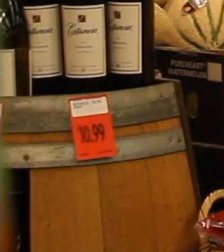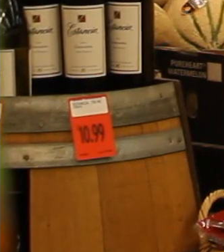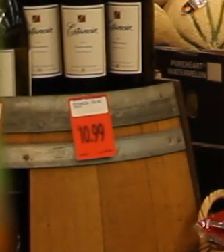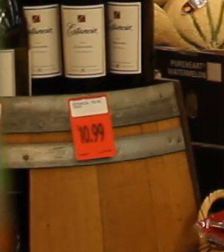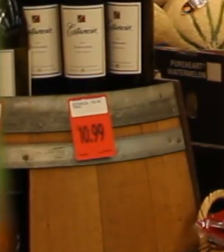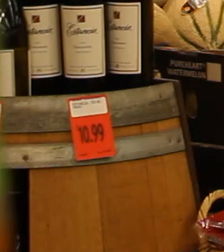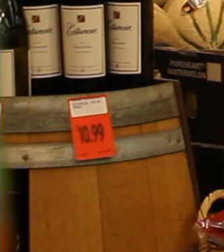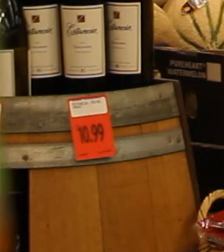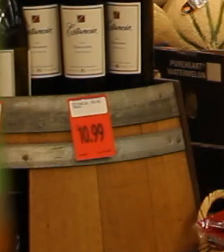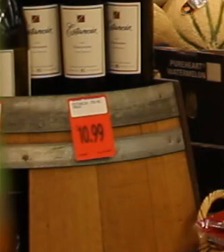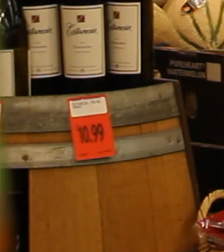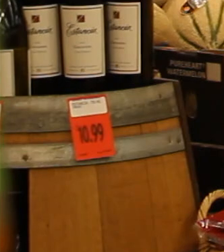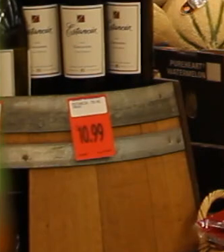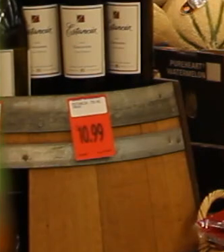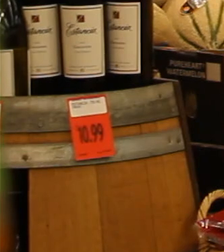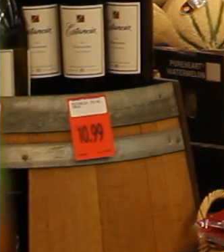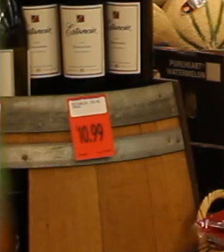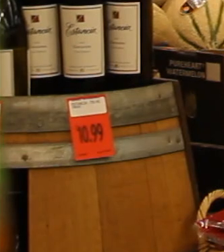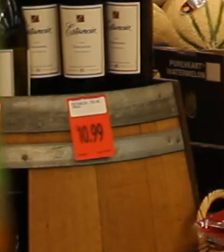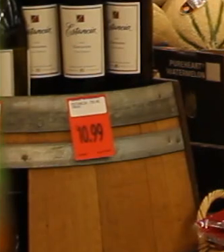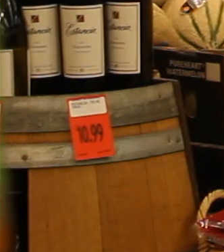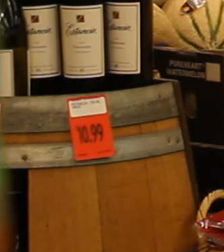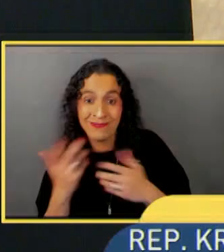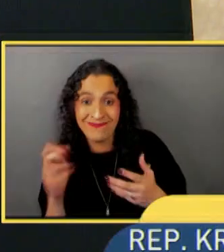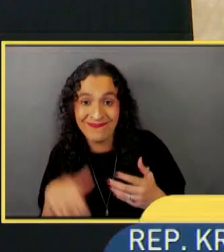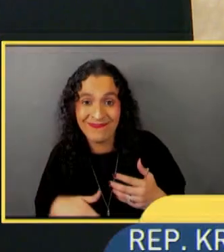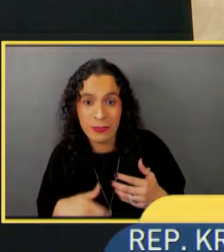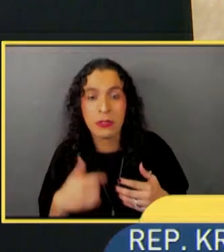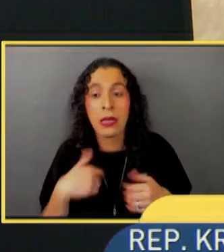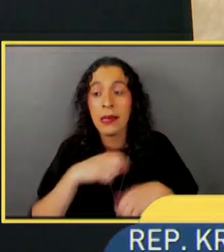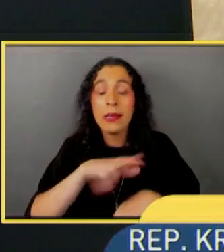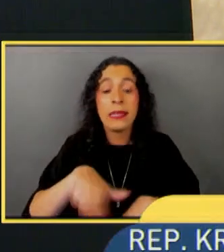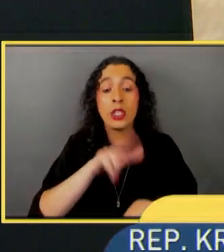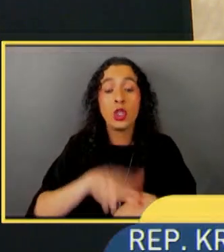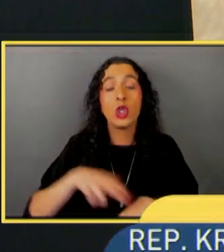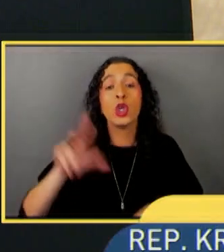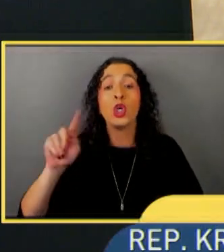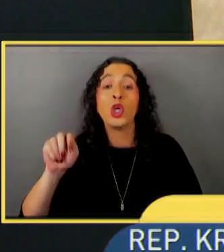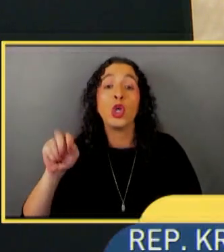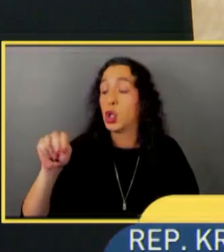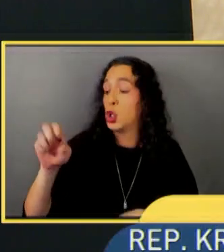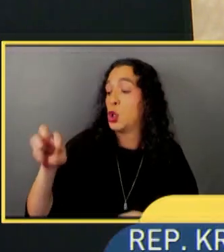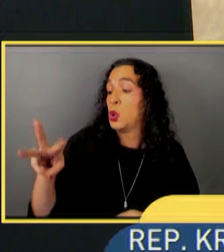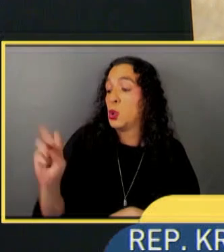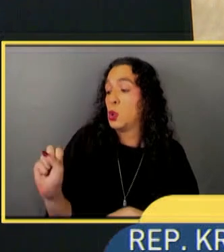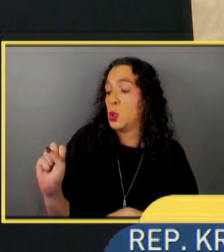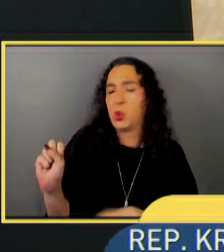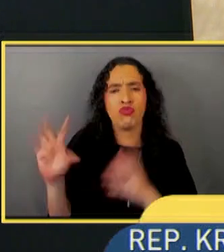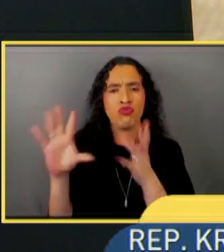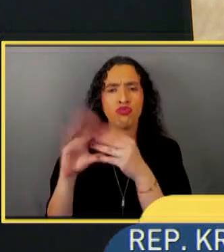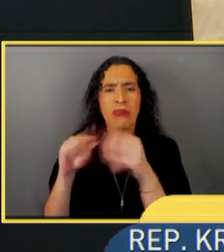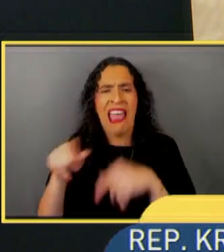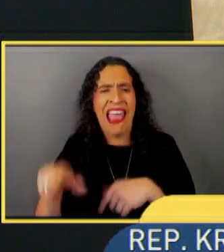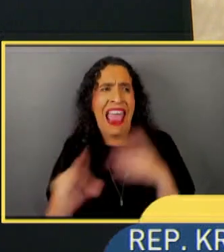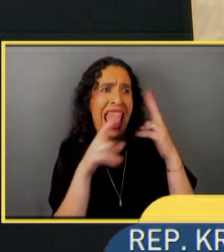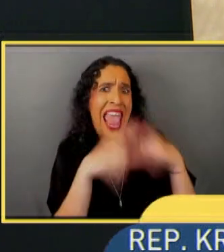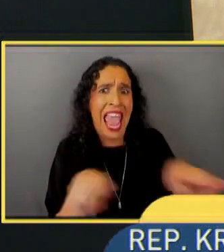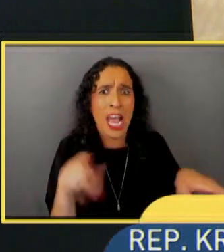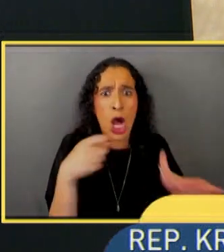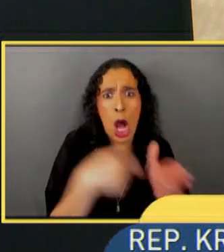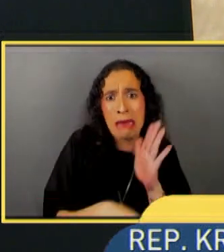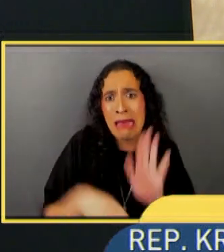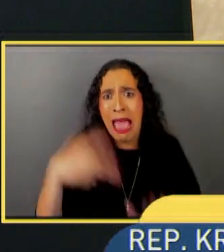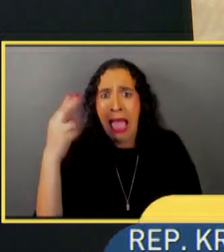food affordability to agricultural resilience. Democratic Representative Christine Reeves sponsored the bill. We have families